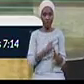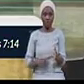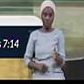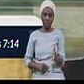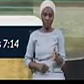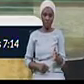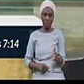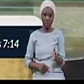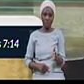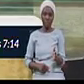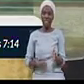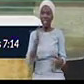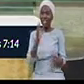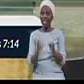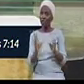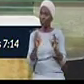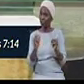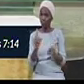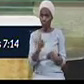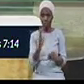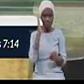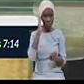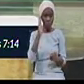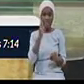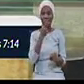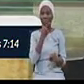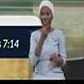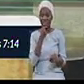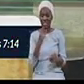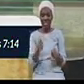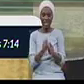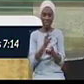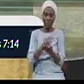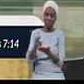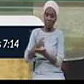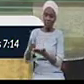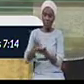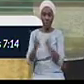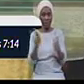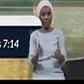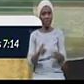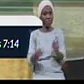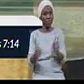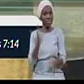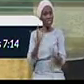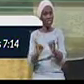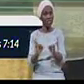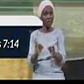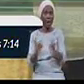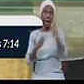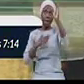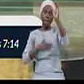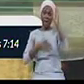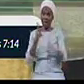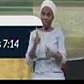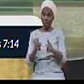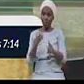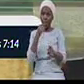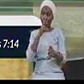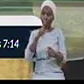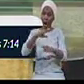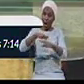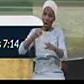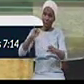or pretend, holy, holy person, if my people, which are called by my name, shall humble